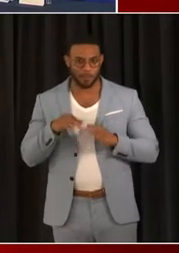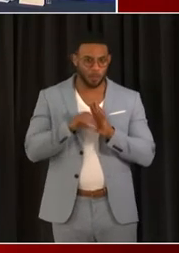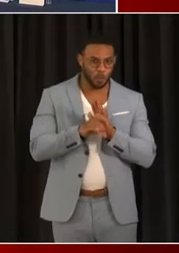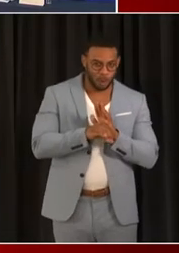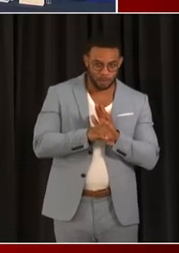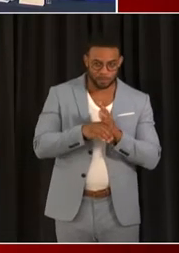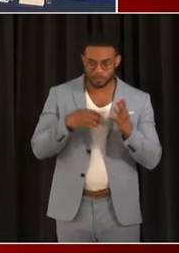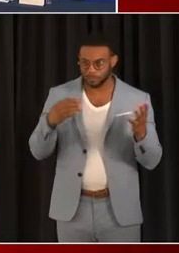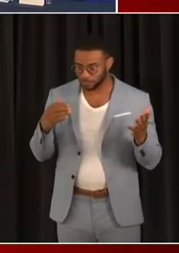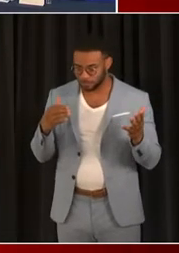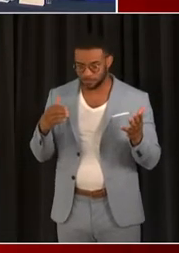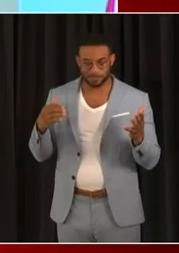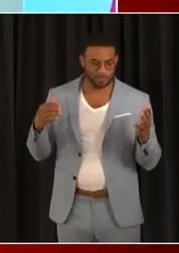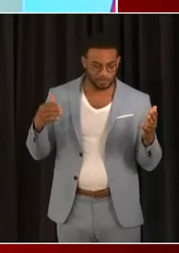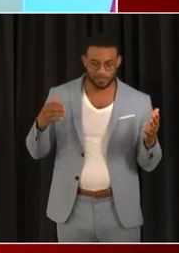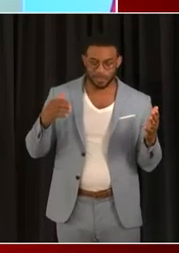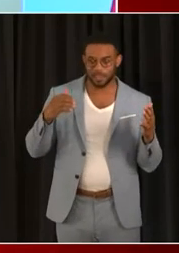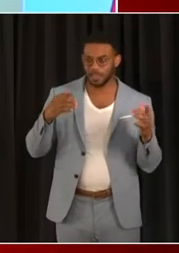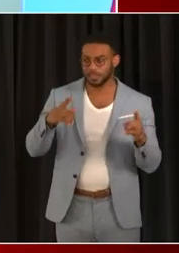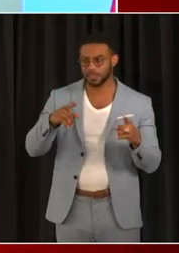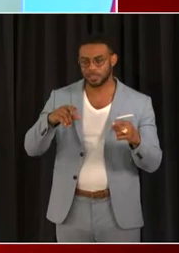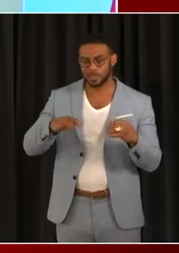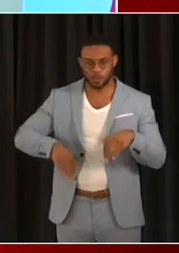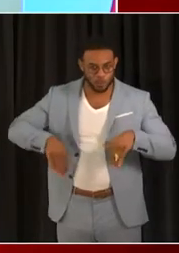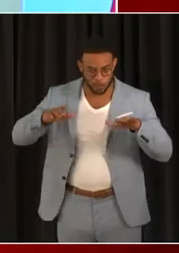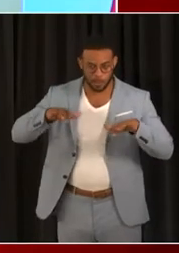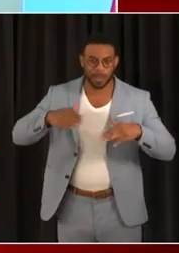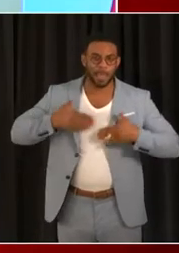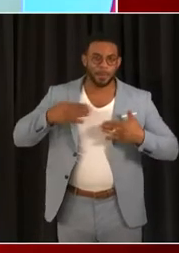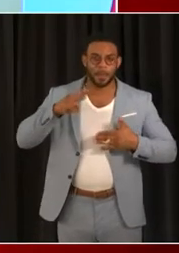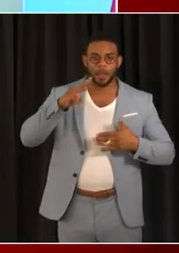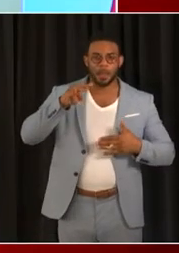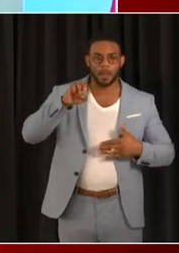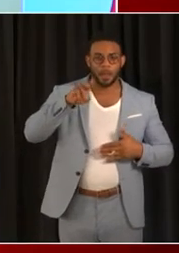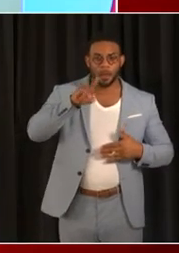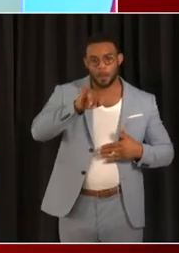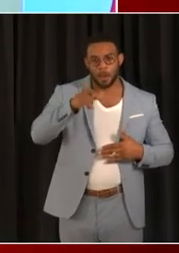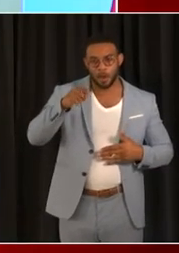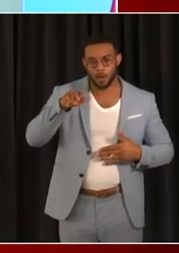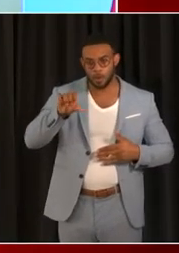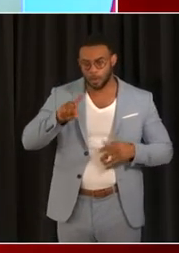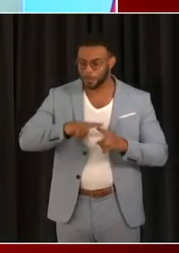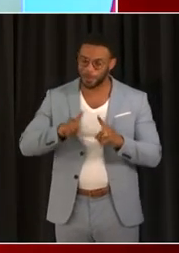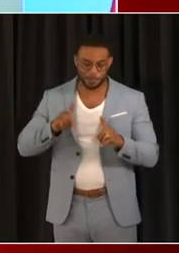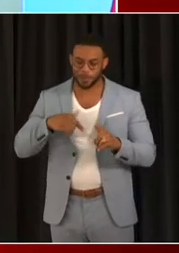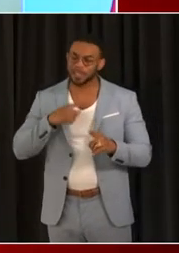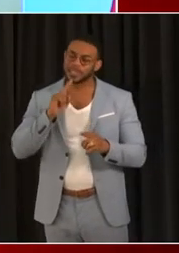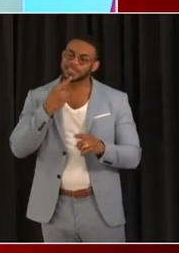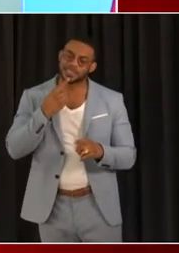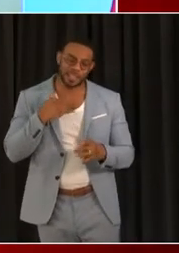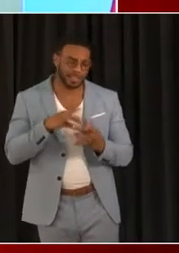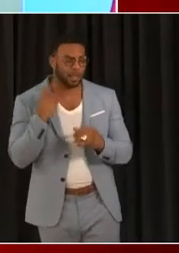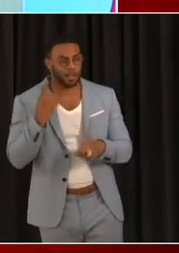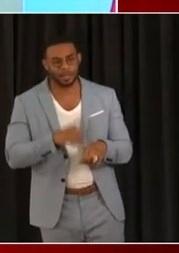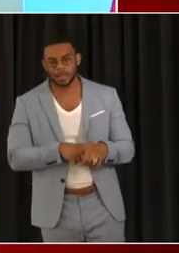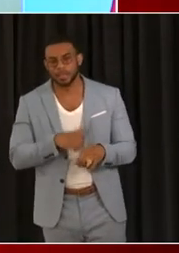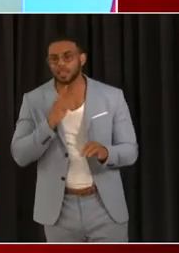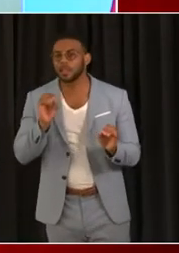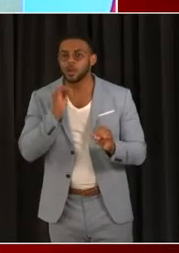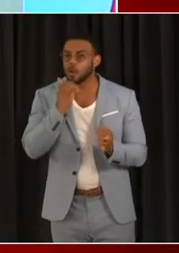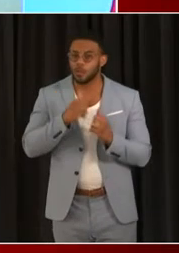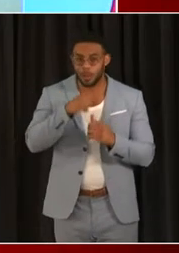in New Orleans or in the Gulf region, grew up there. Happy Mardi Gras. But I say this all the time, that